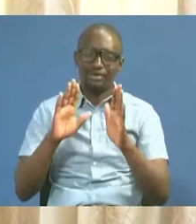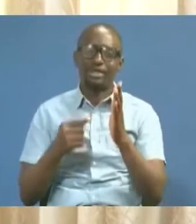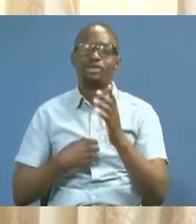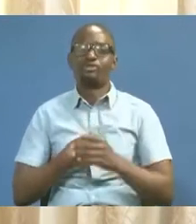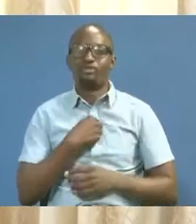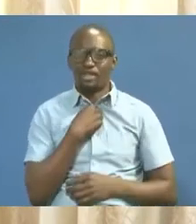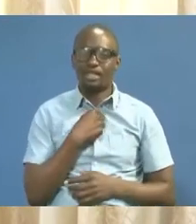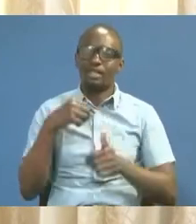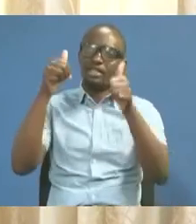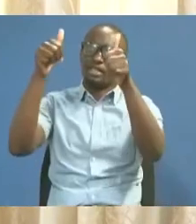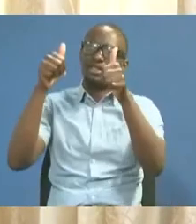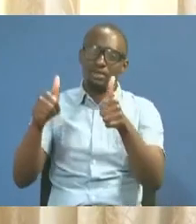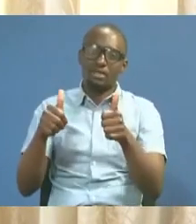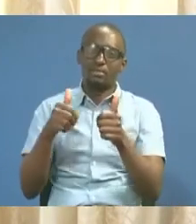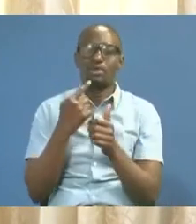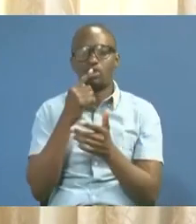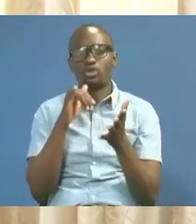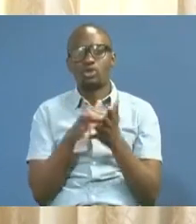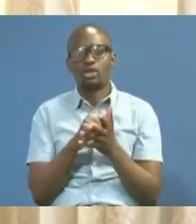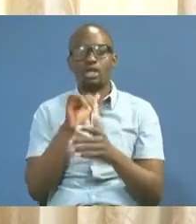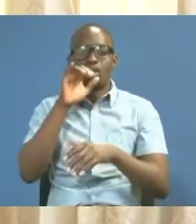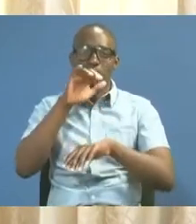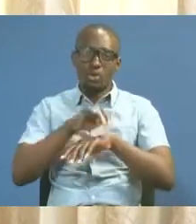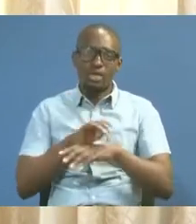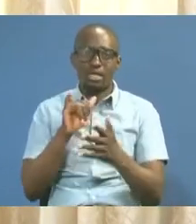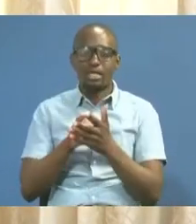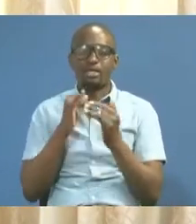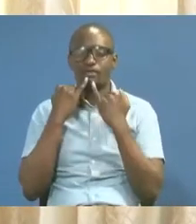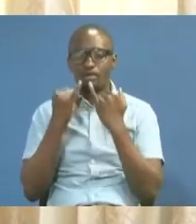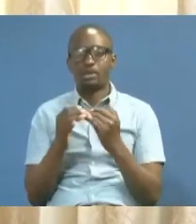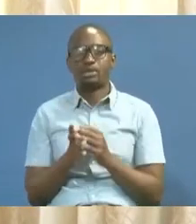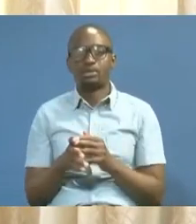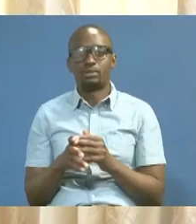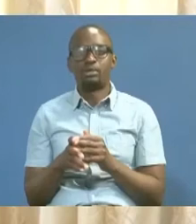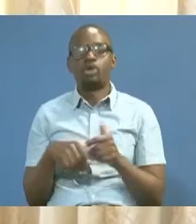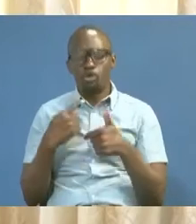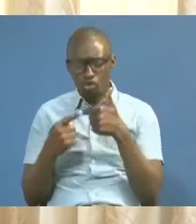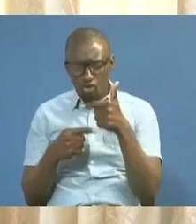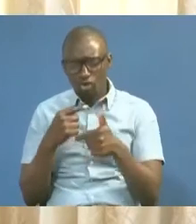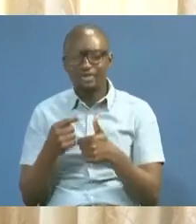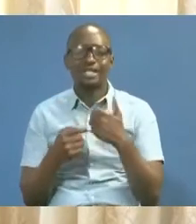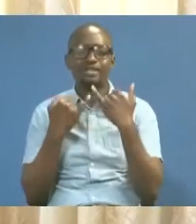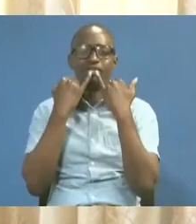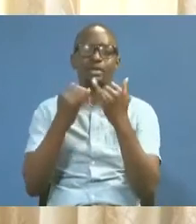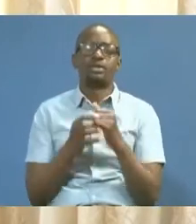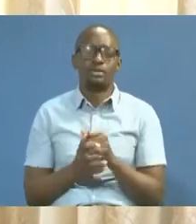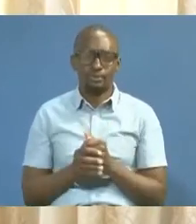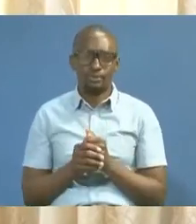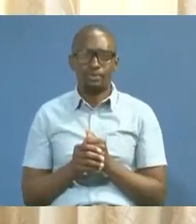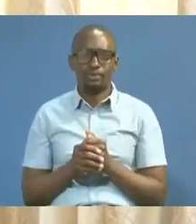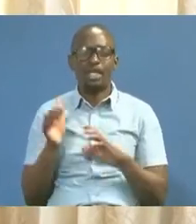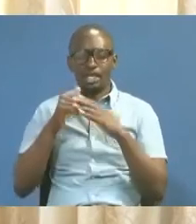that notice board so that you can get that information. So constant information. And here at the